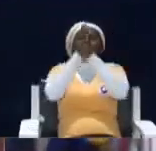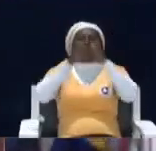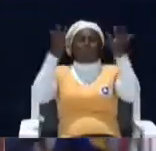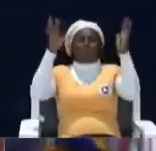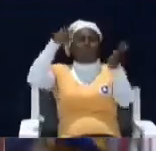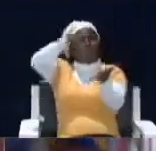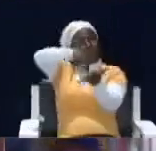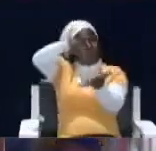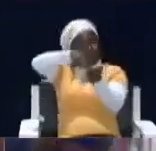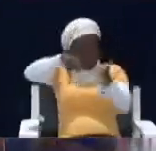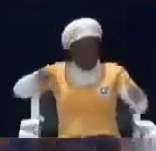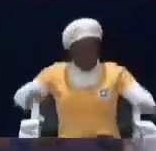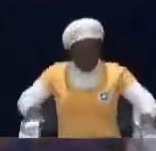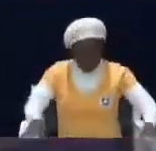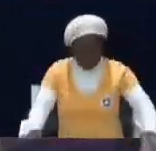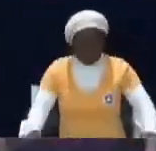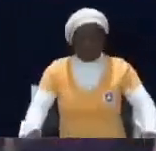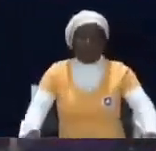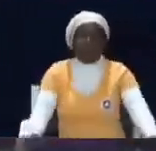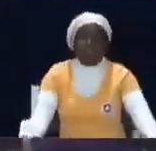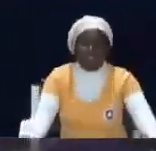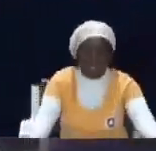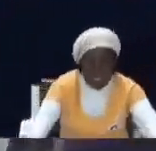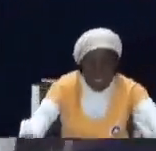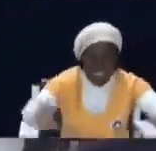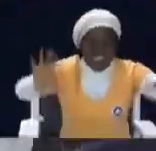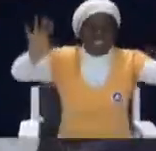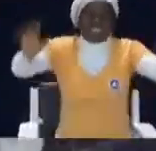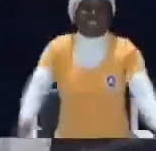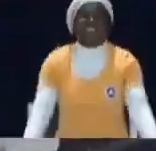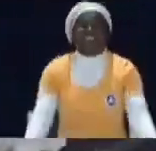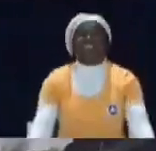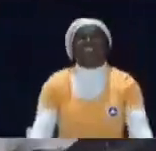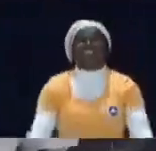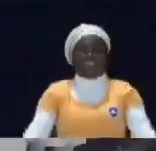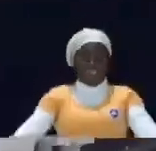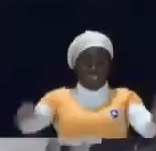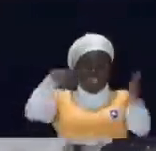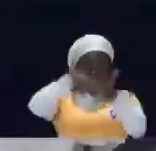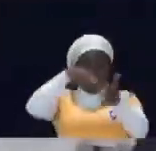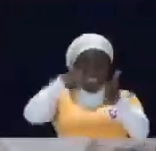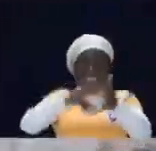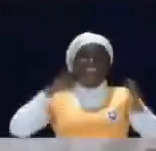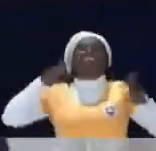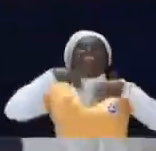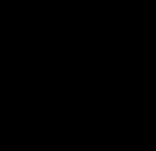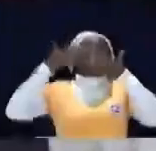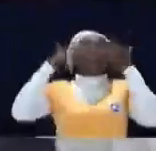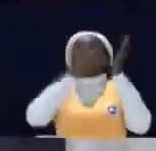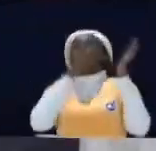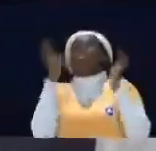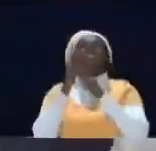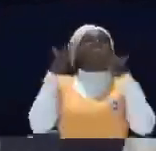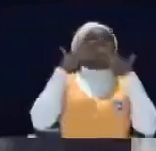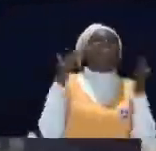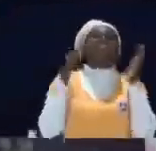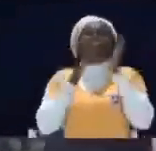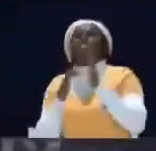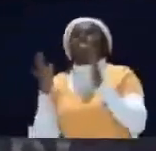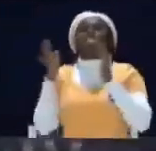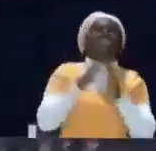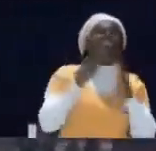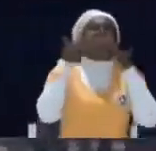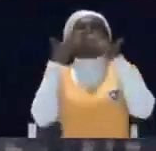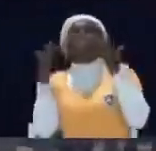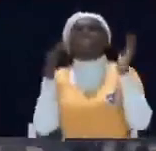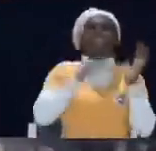standing ovation as we wave our hand to him, shouting, thank you, Jesus, so that he can do